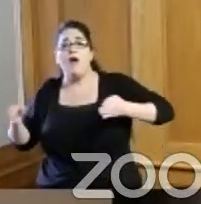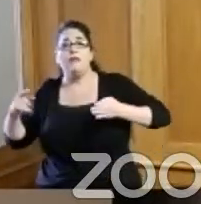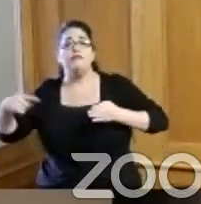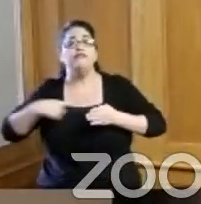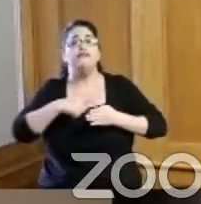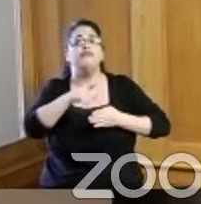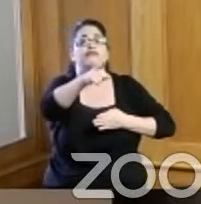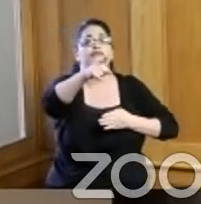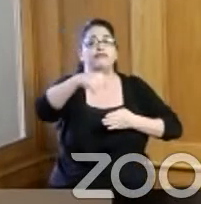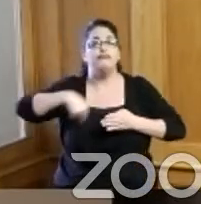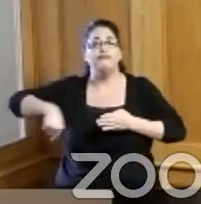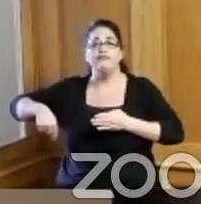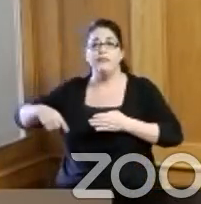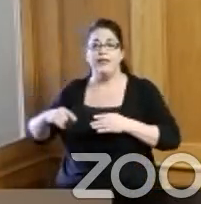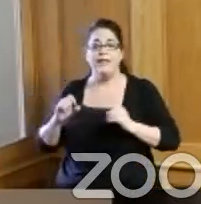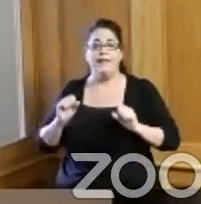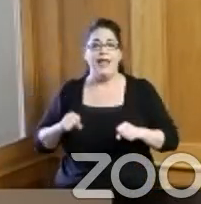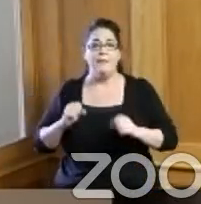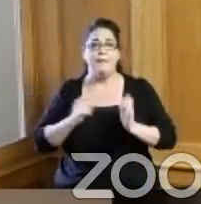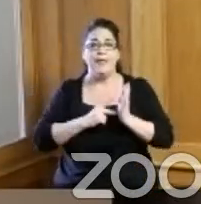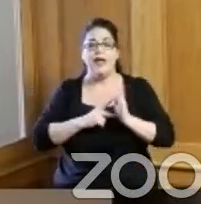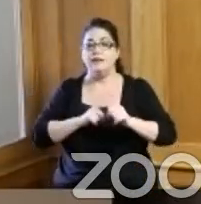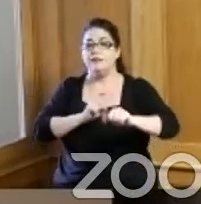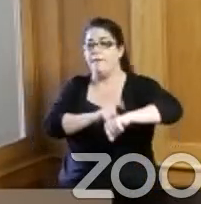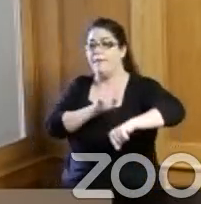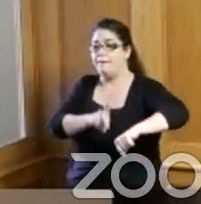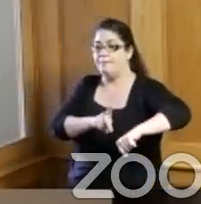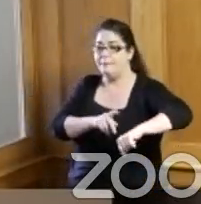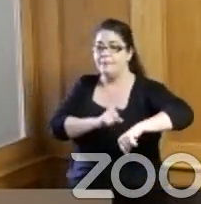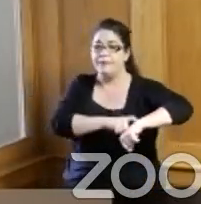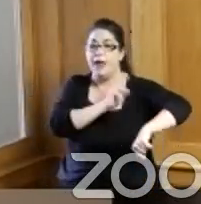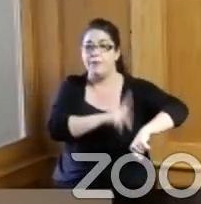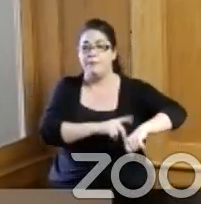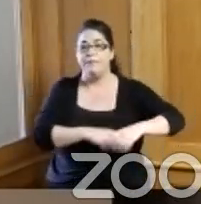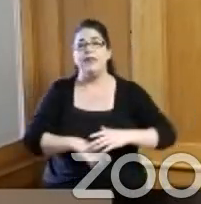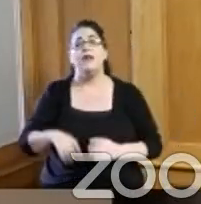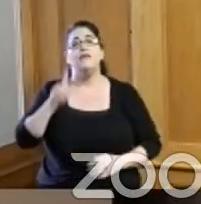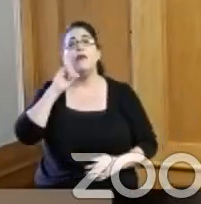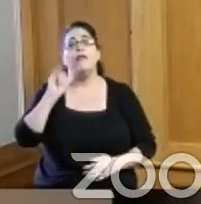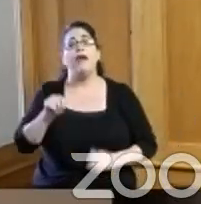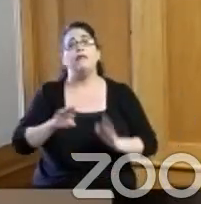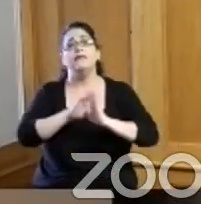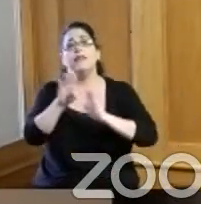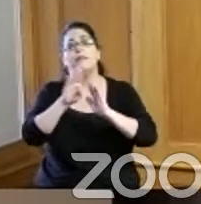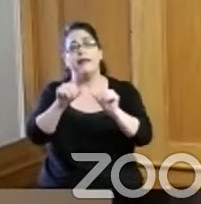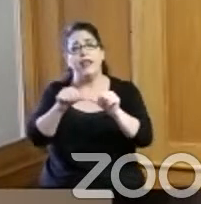then go back into that development area.